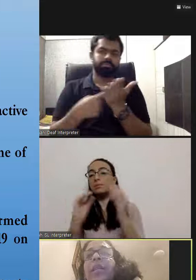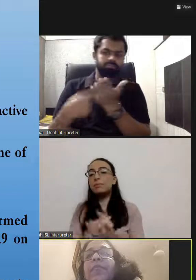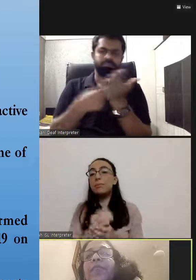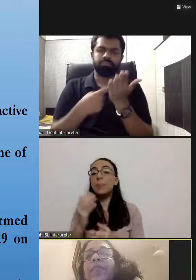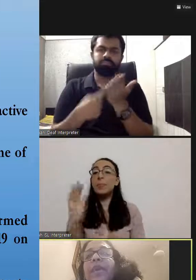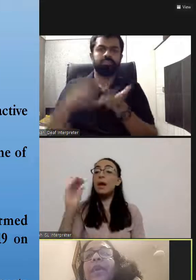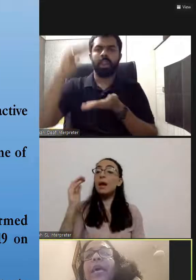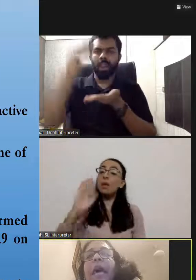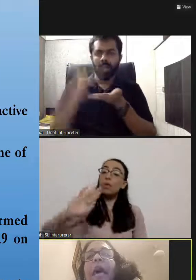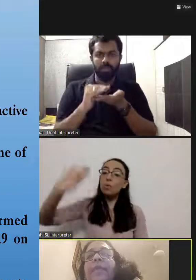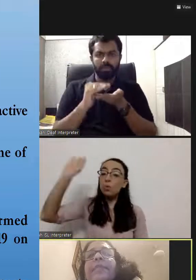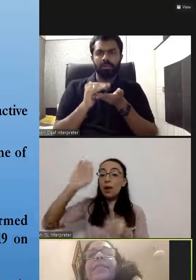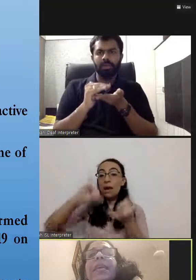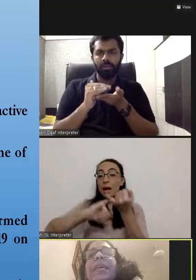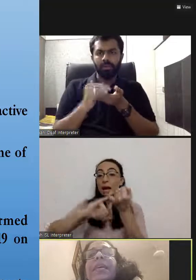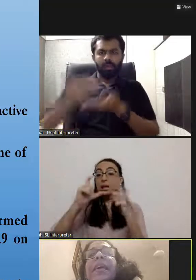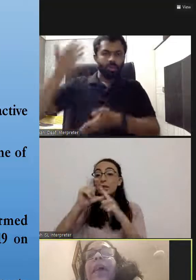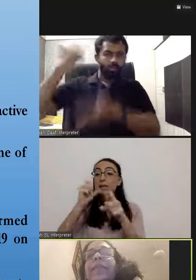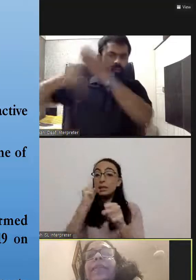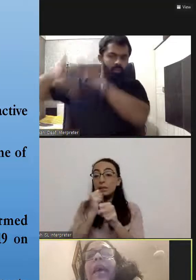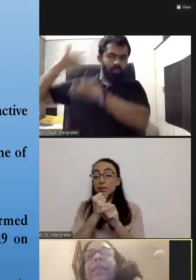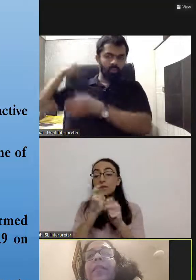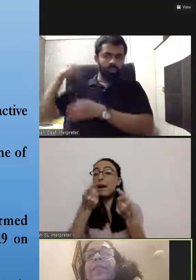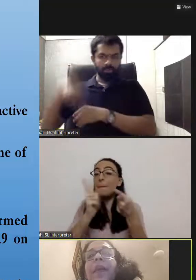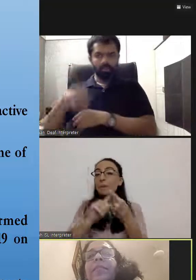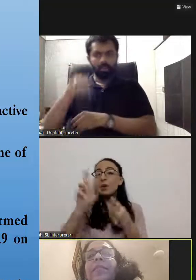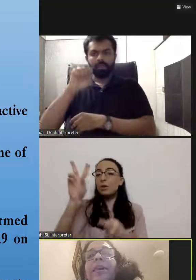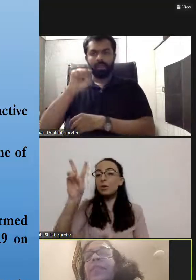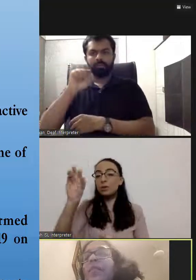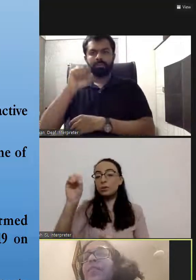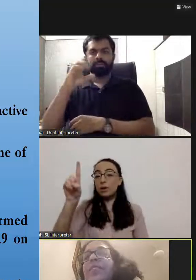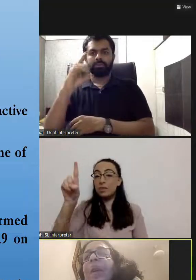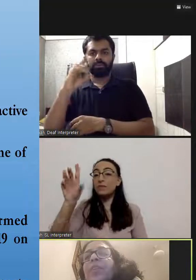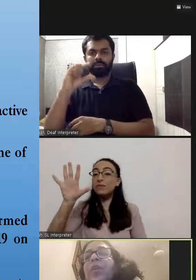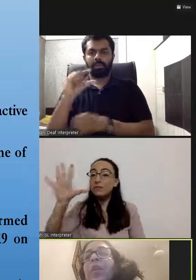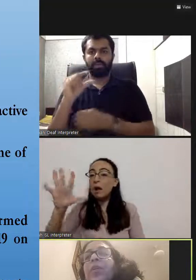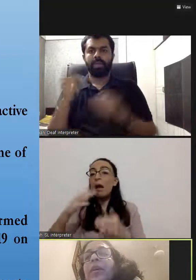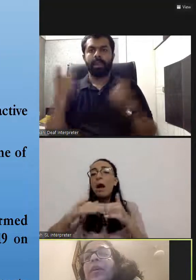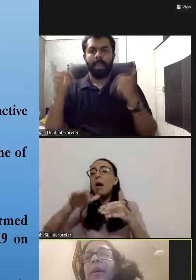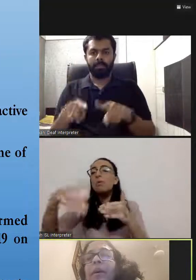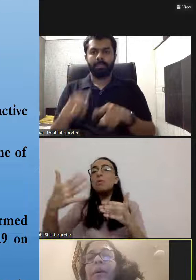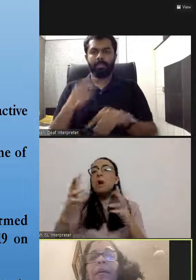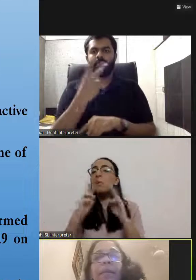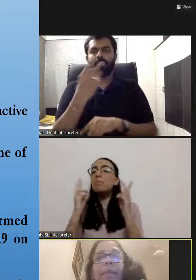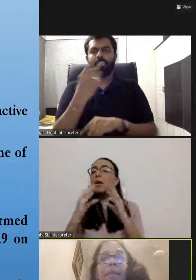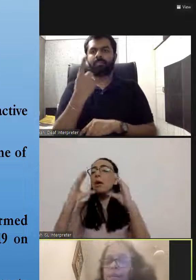in 2015, and it's immediately after that there was some discussion which happened on the